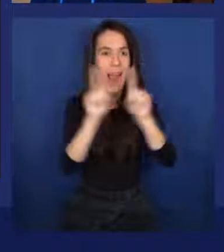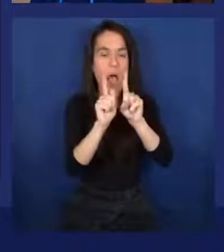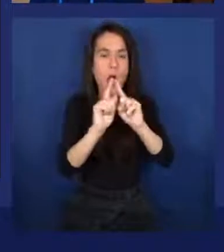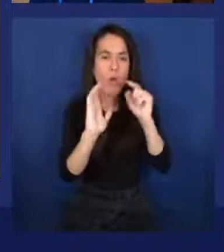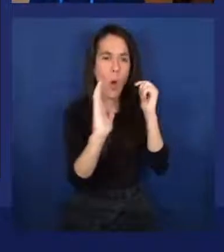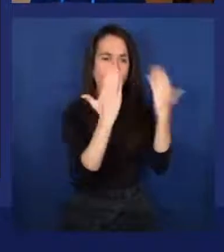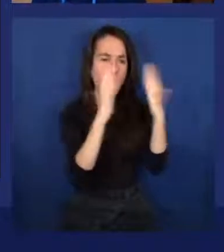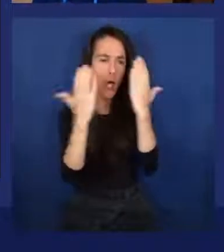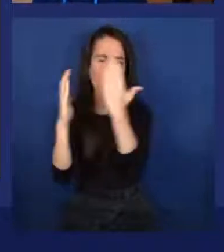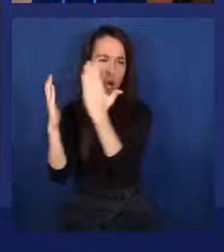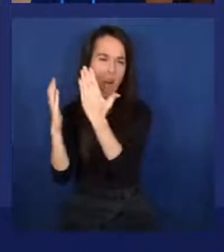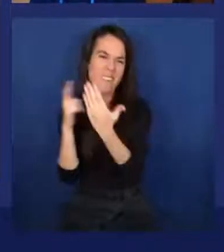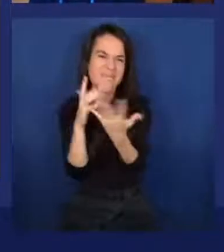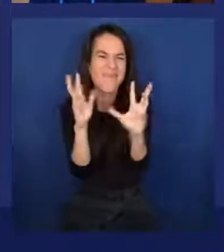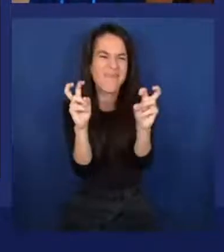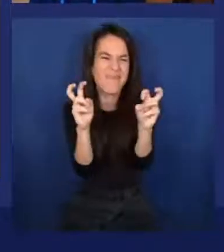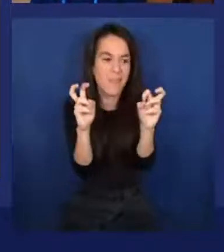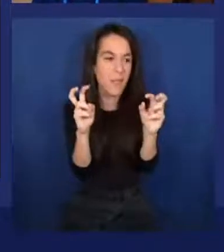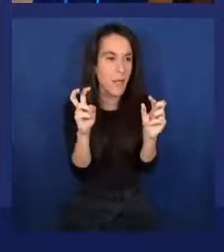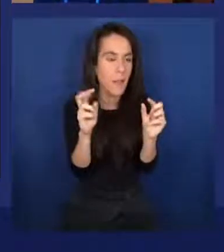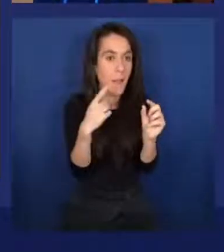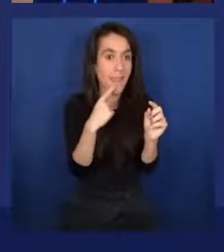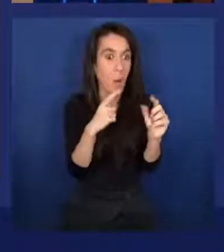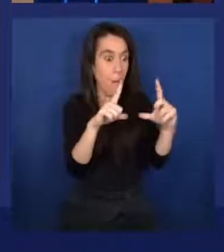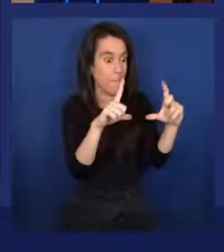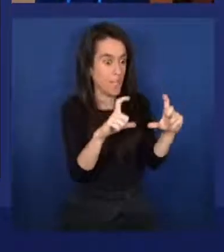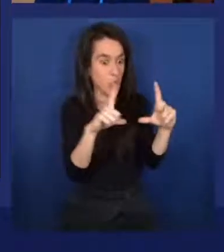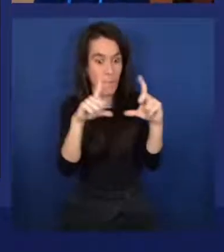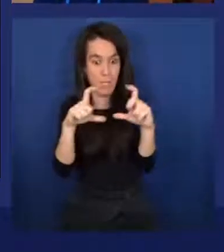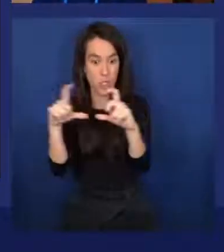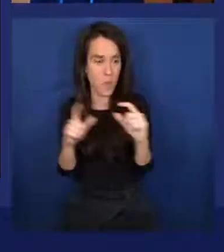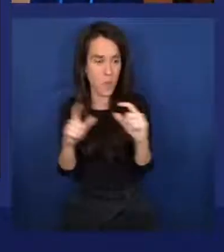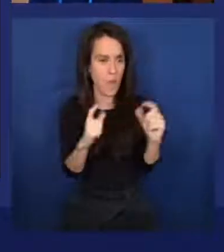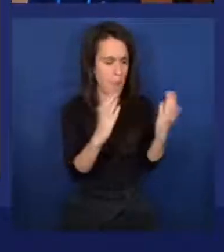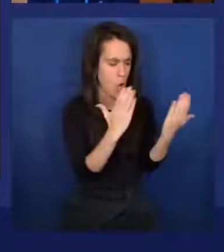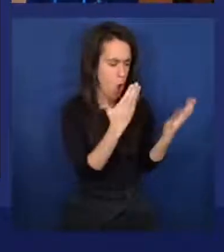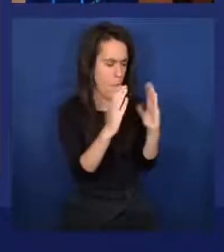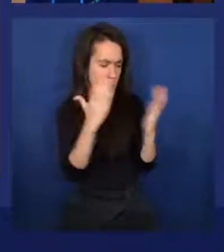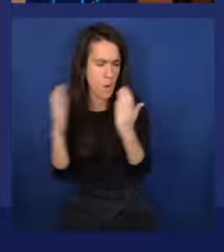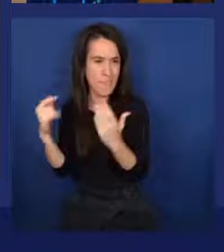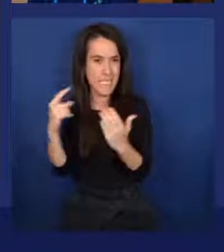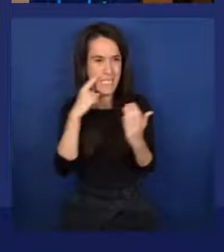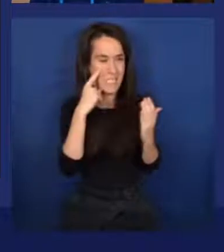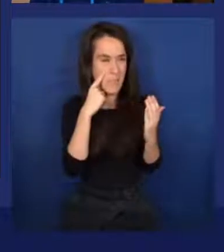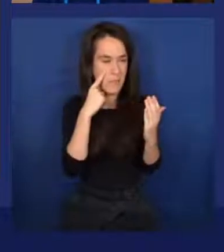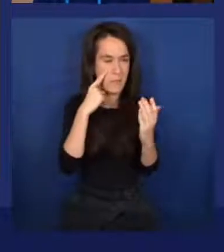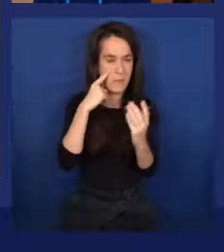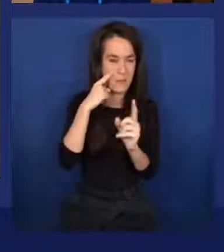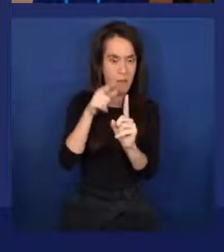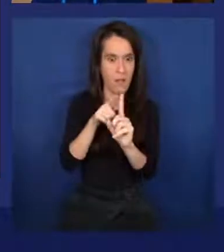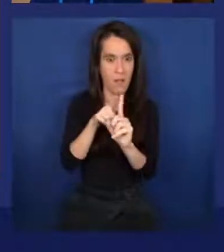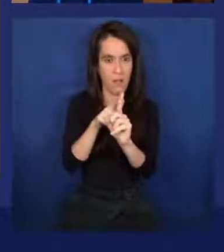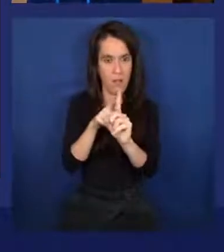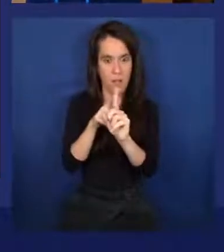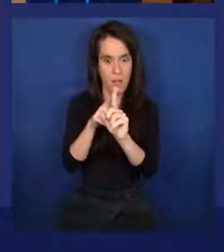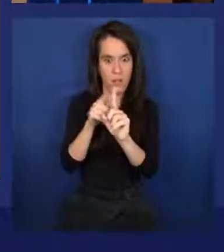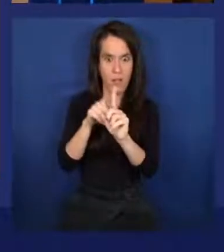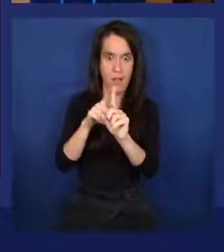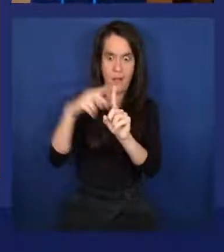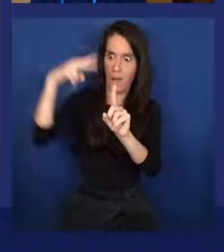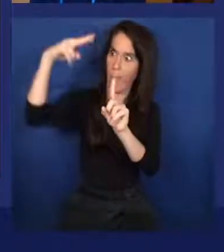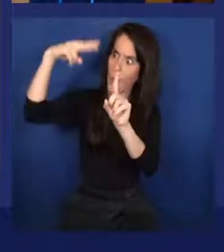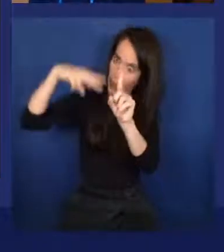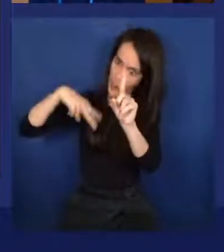that's a way to explain it. And then but of course in a more advanced way than just a human eye, I would